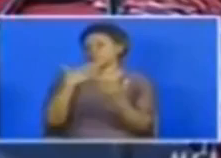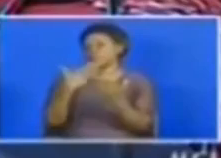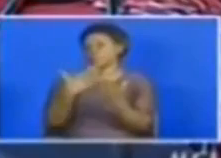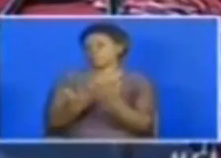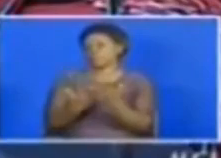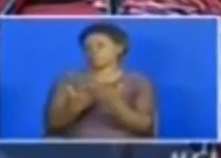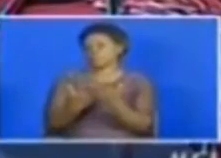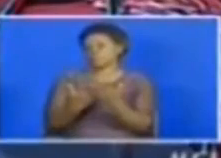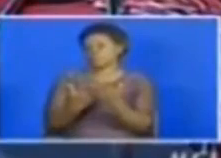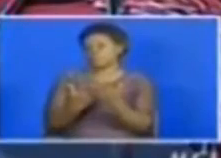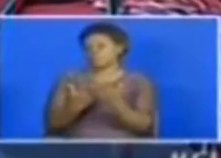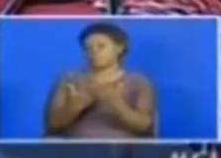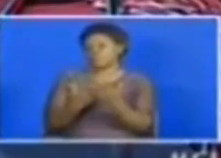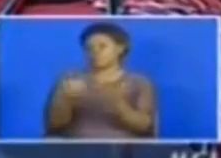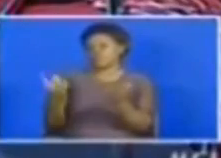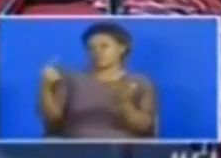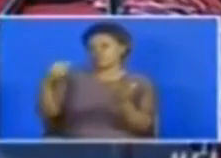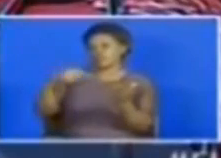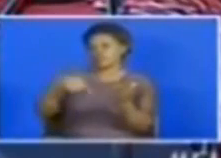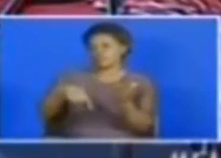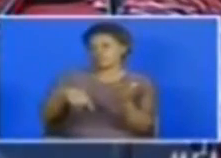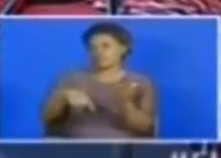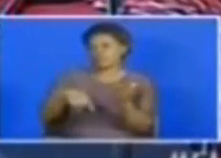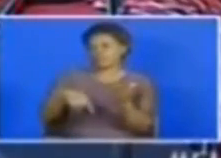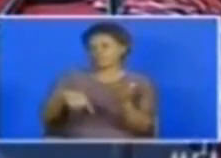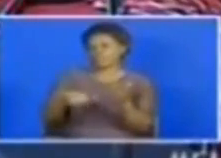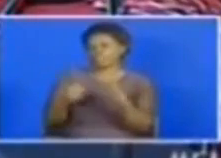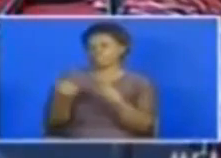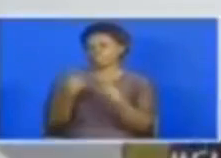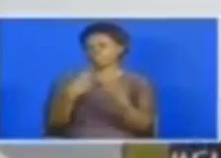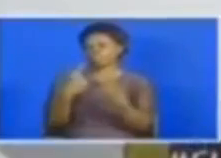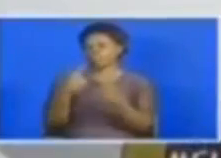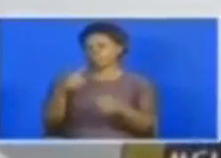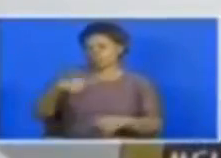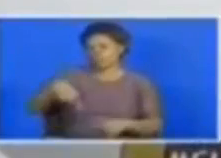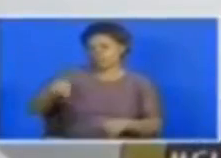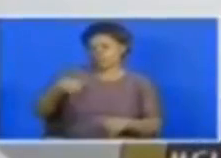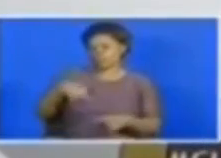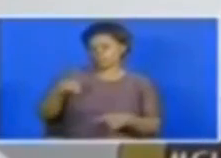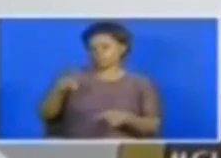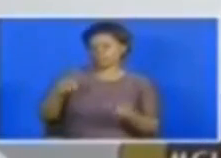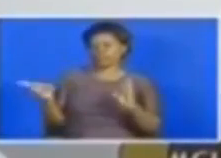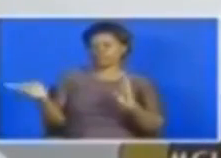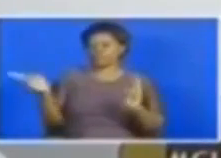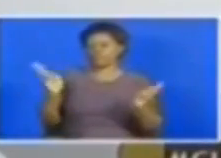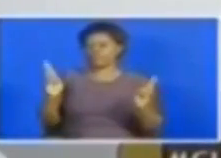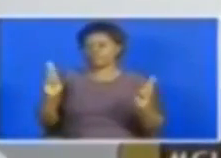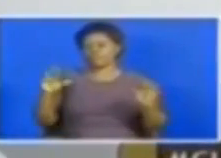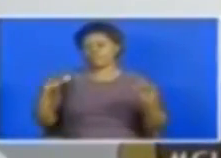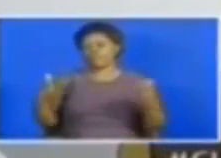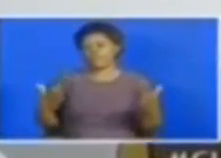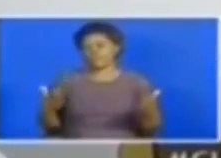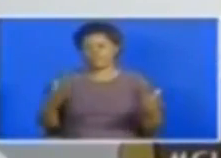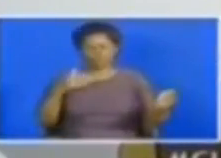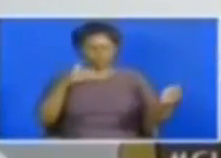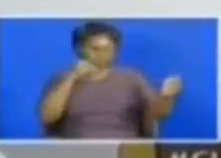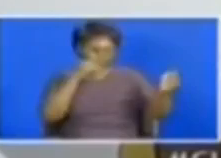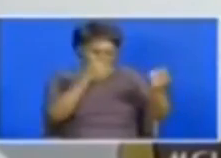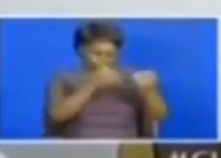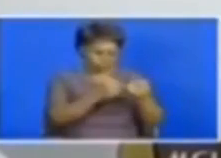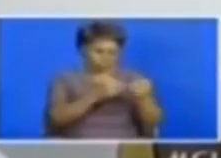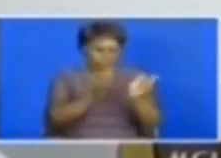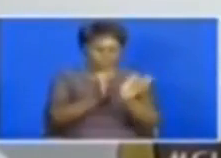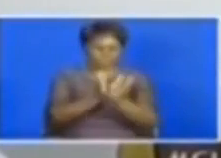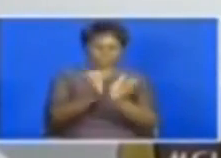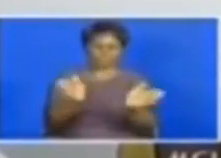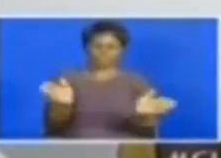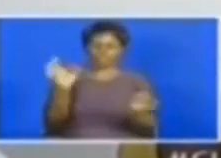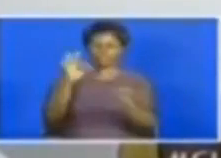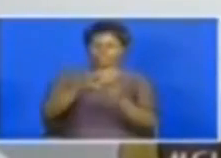Roselyn Akombe, for coming in and for speaking to us about your preparedness as we head towards the